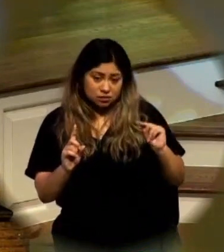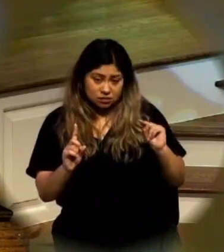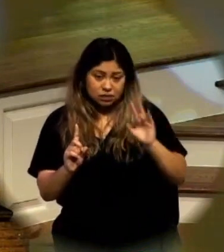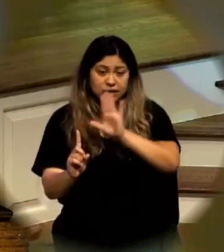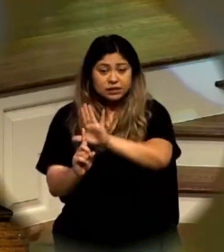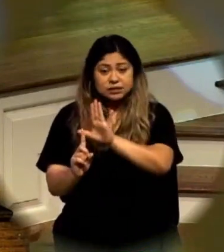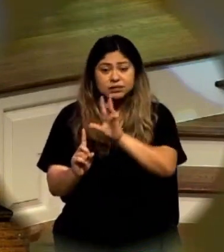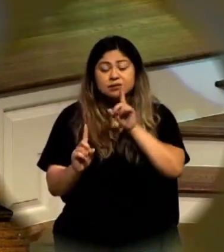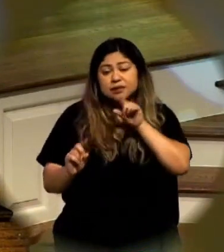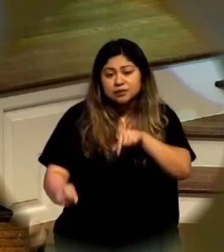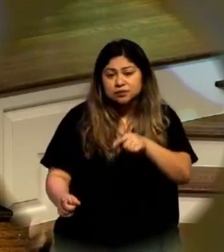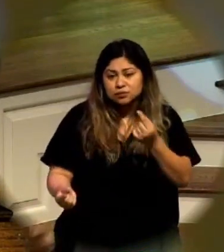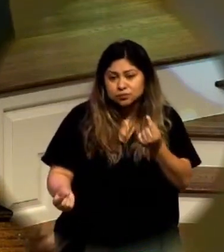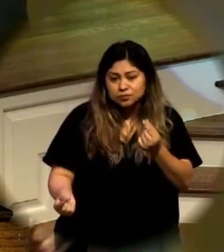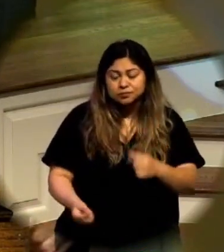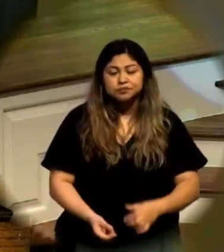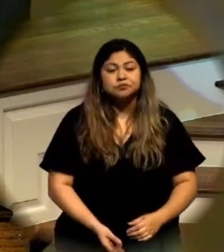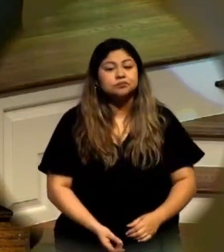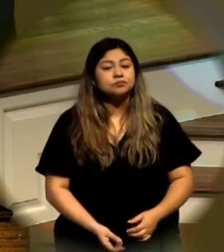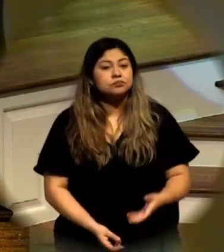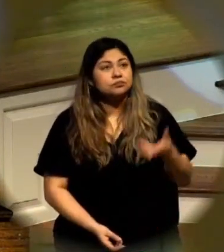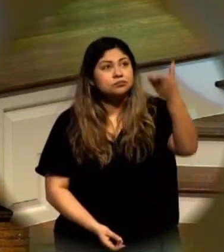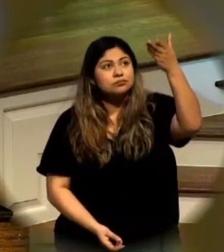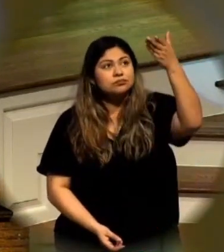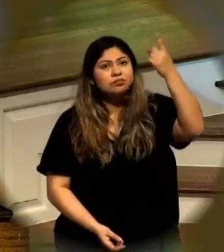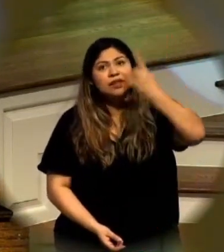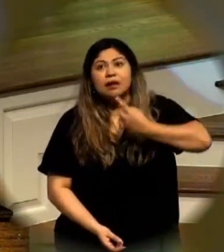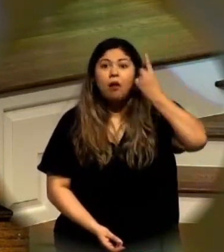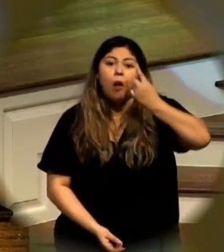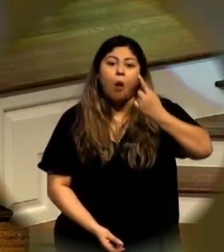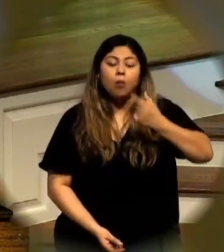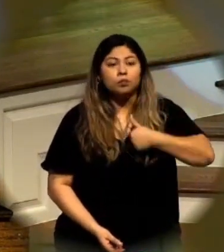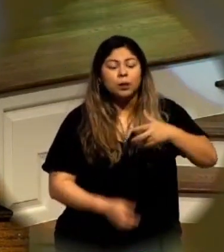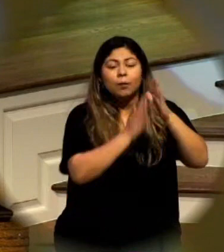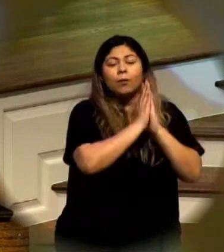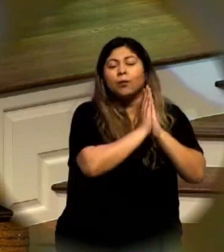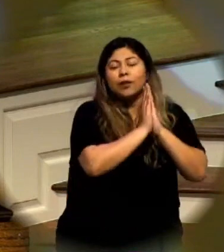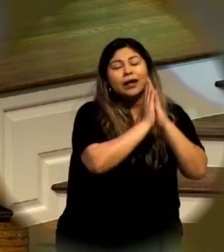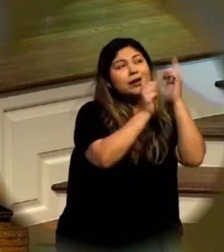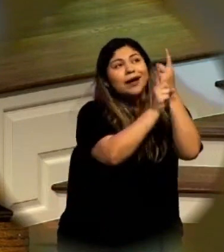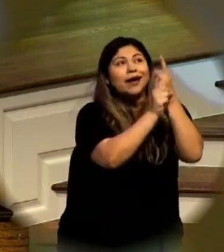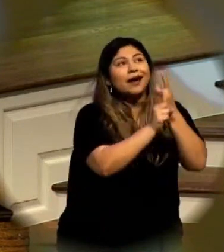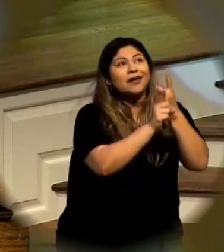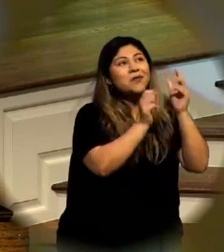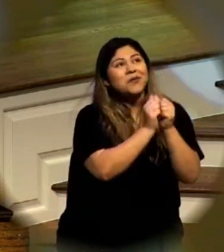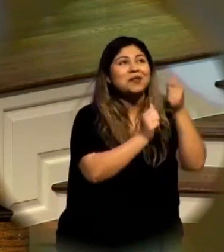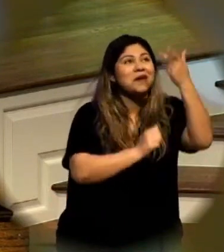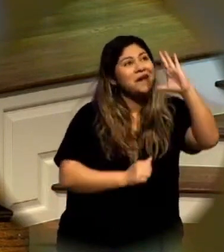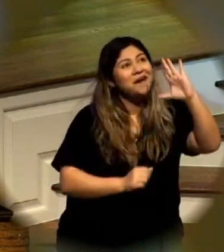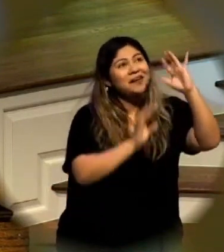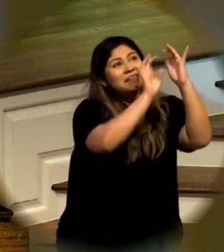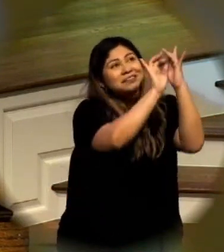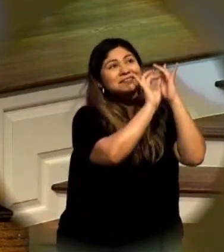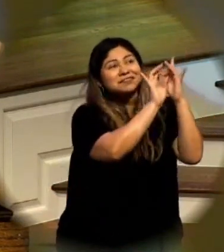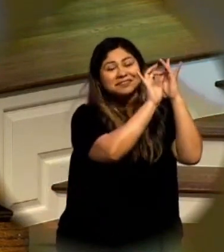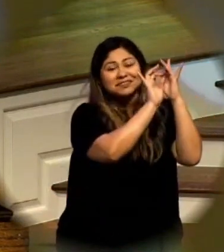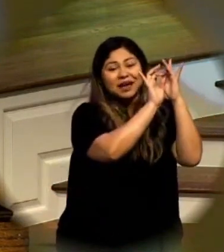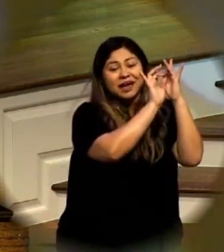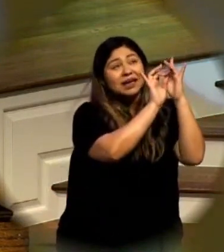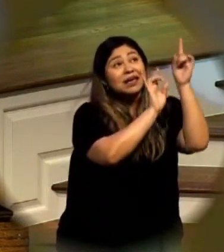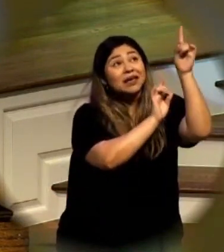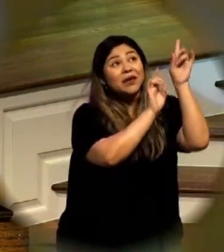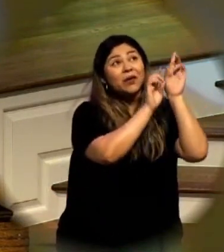subtle heresy that God will prosper any endeavor that is done according to his will. The corollary is that